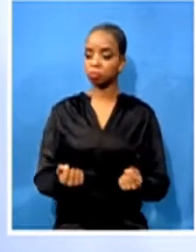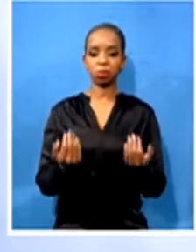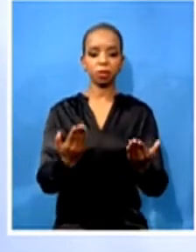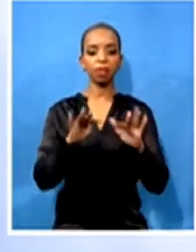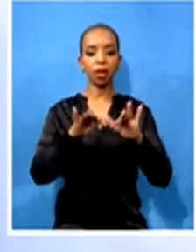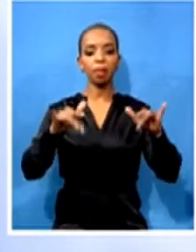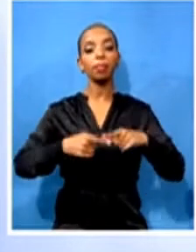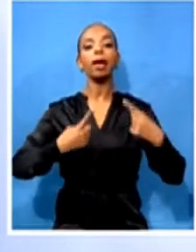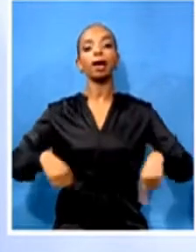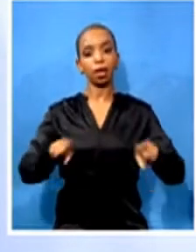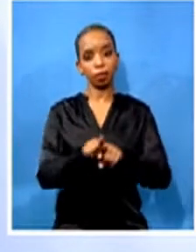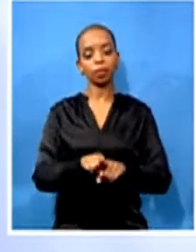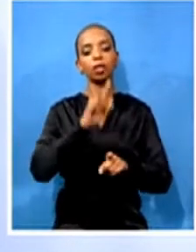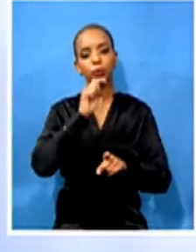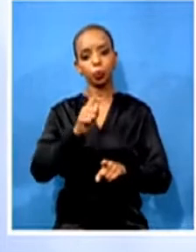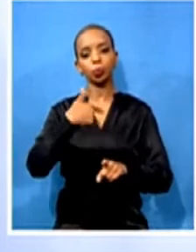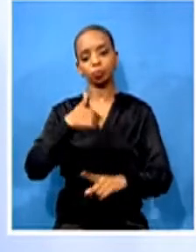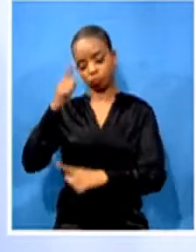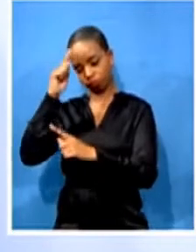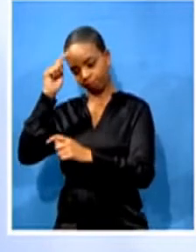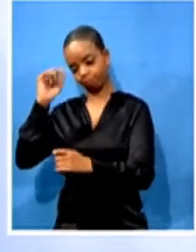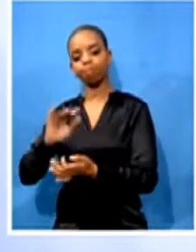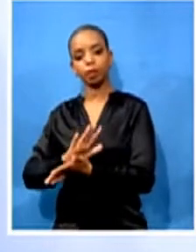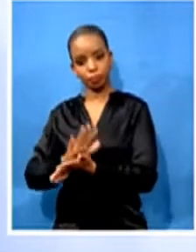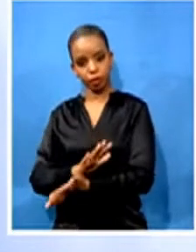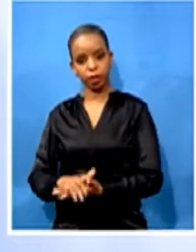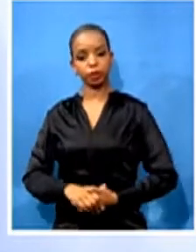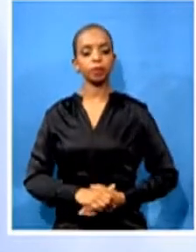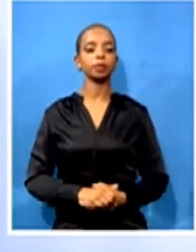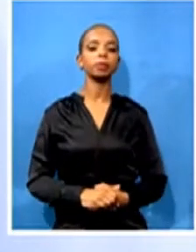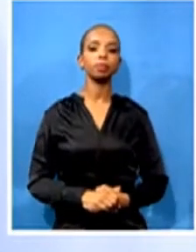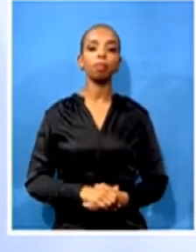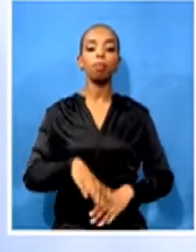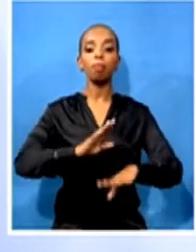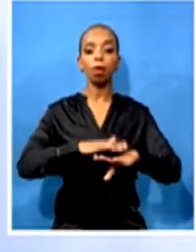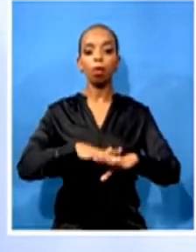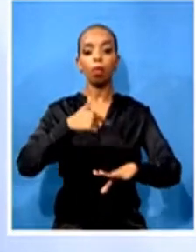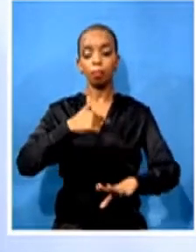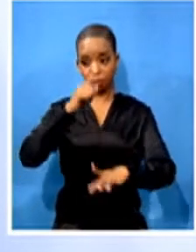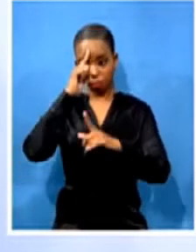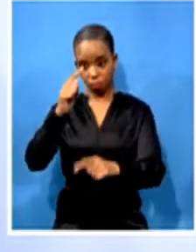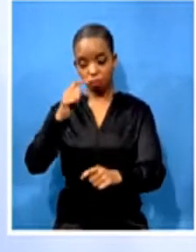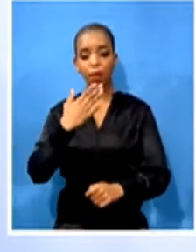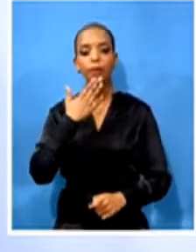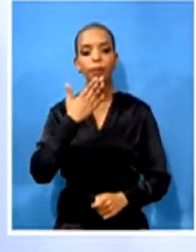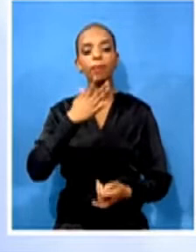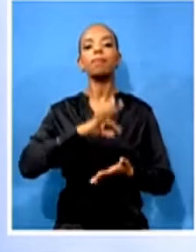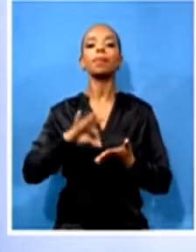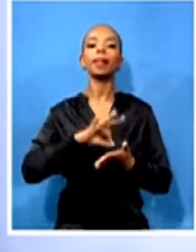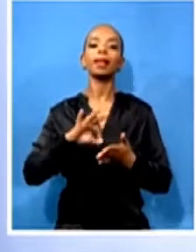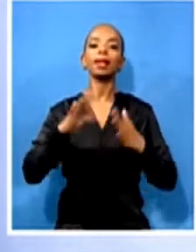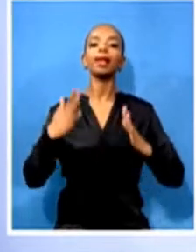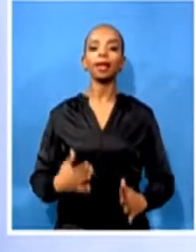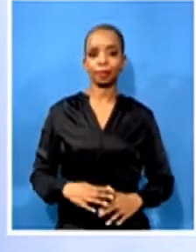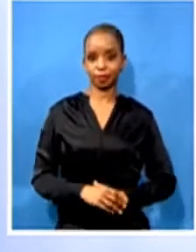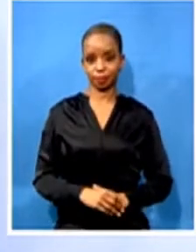appreciated. And further appreciation is given to the cleaners, the administrative officials in all offices,